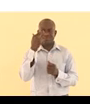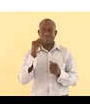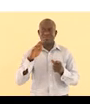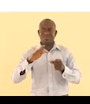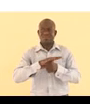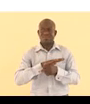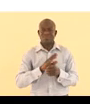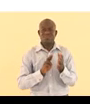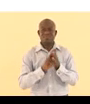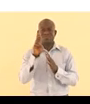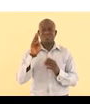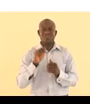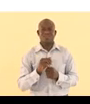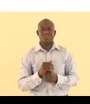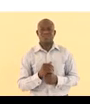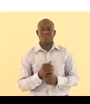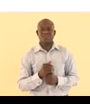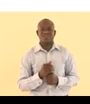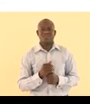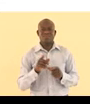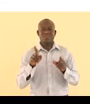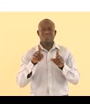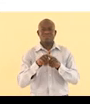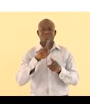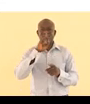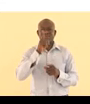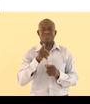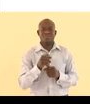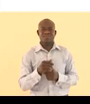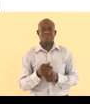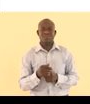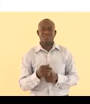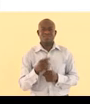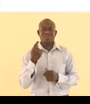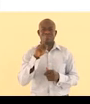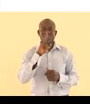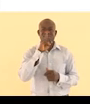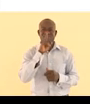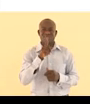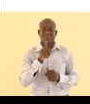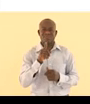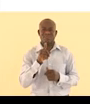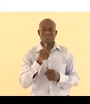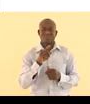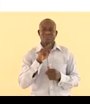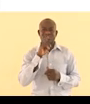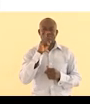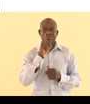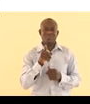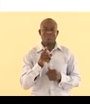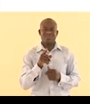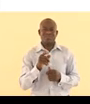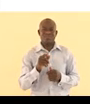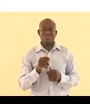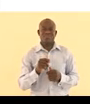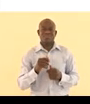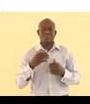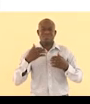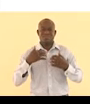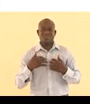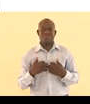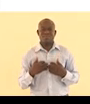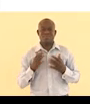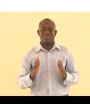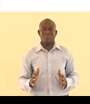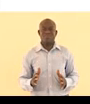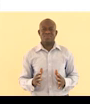when sealed up or set aside. Like truth, the truth bearer, that is the prophet, is a